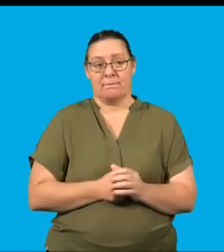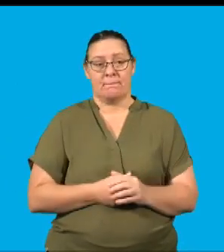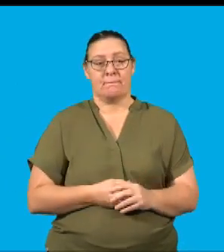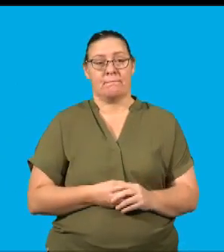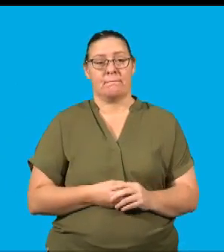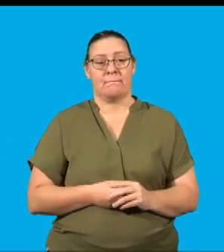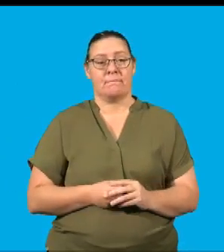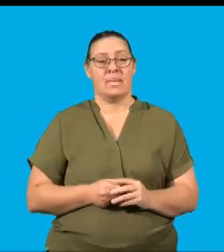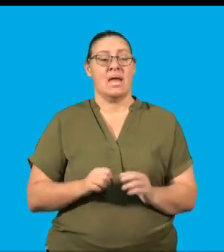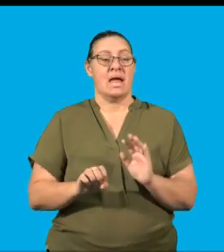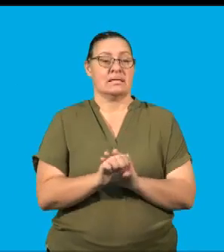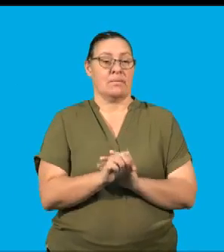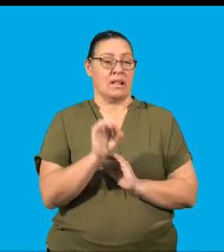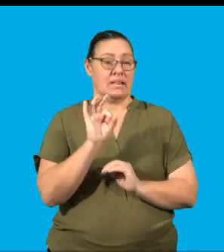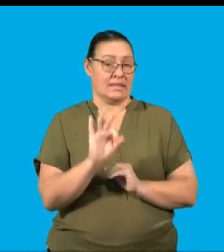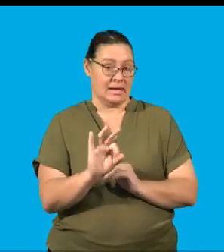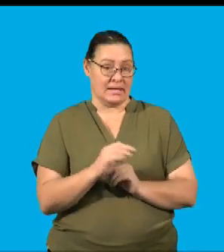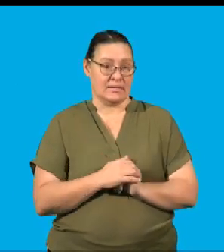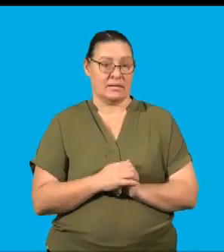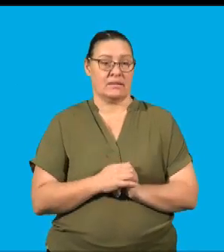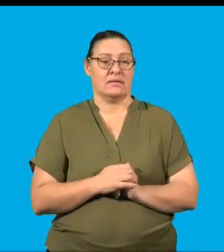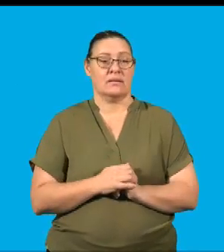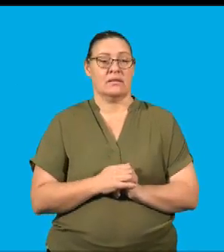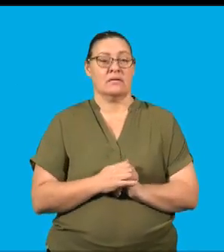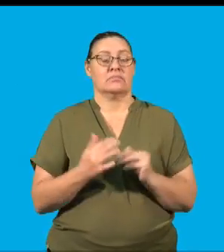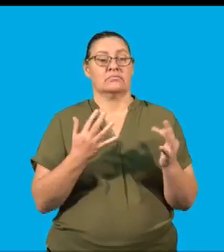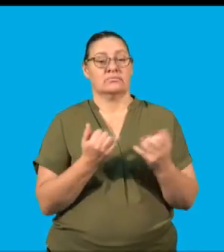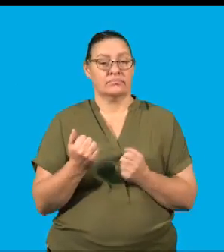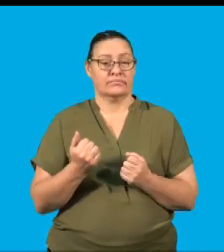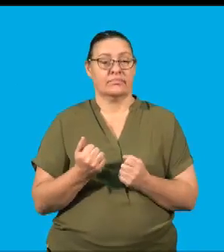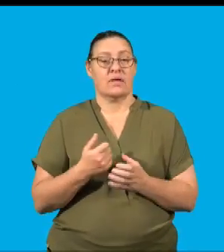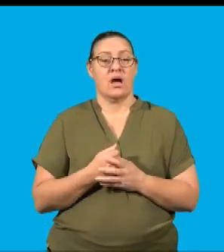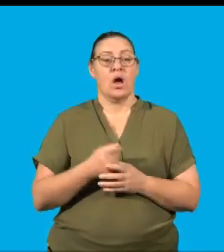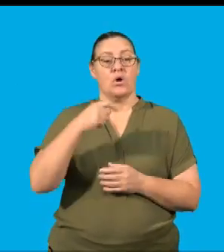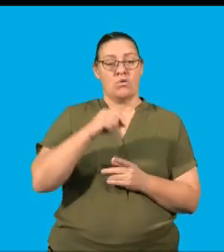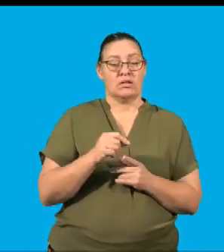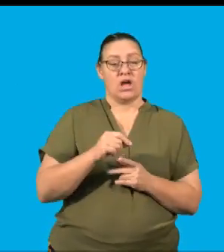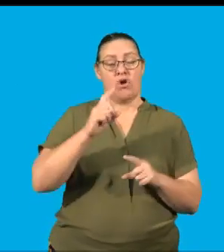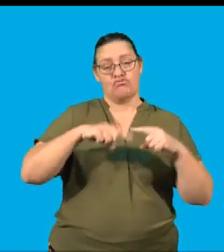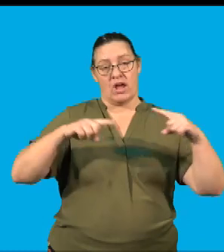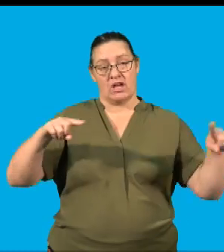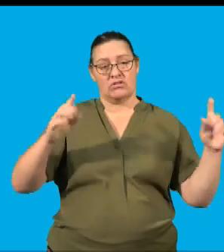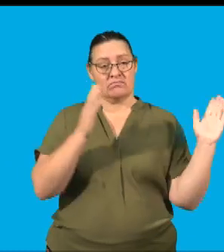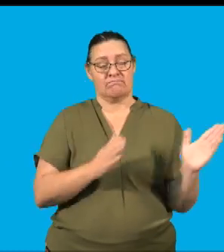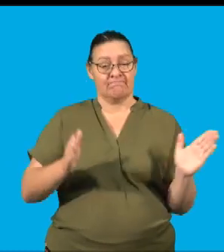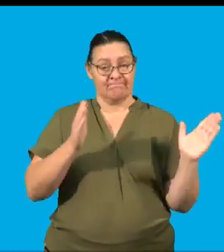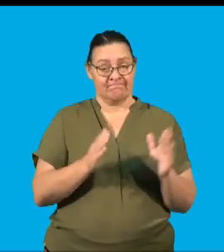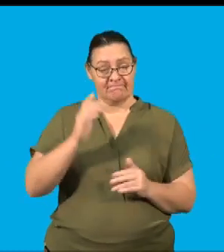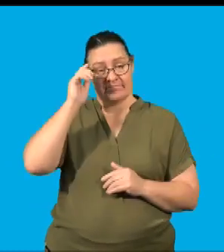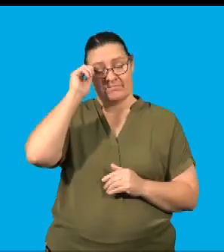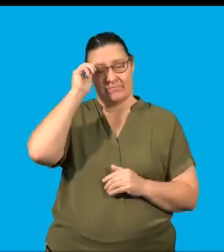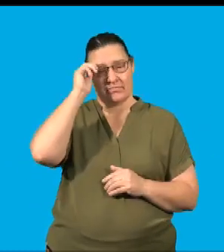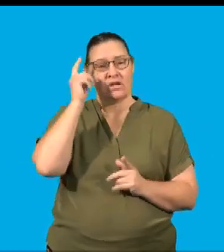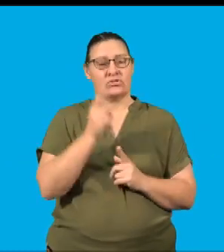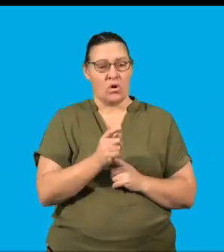Example 3.3, calculate the interquartile range. So there is our data still